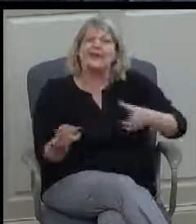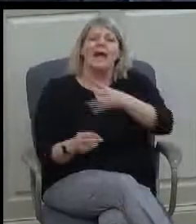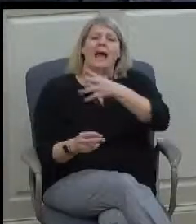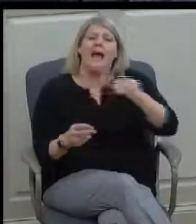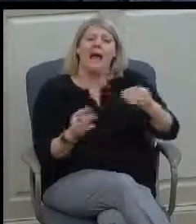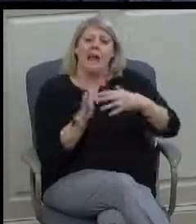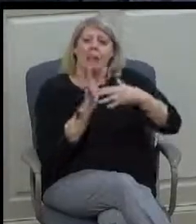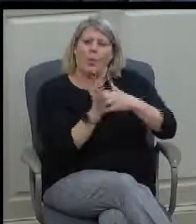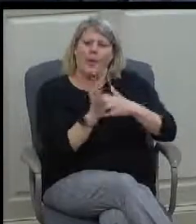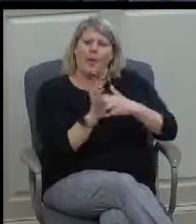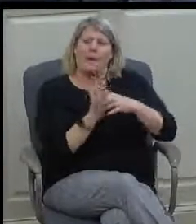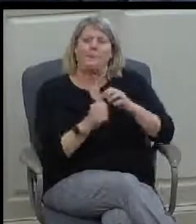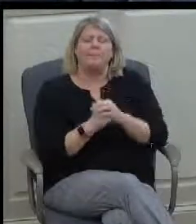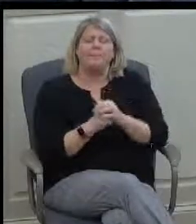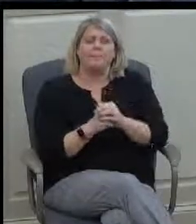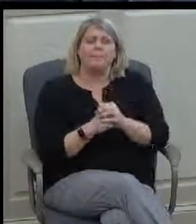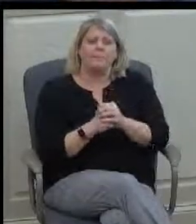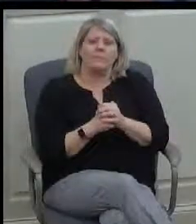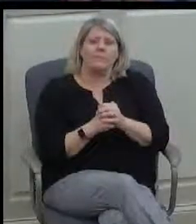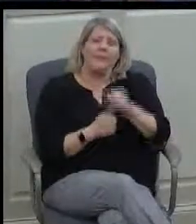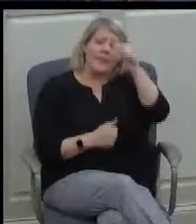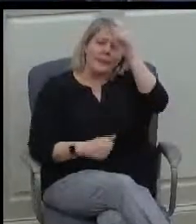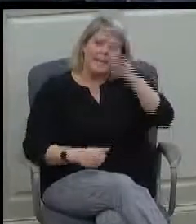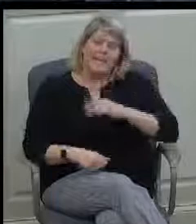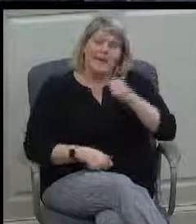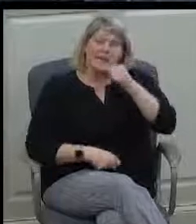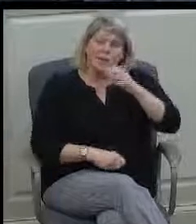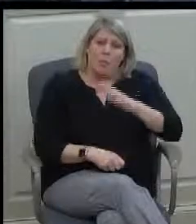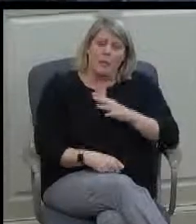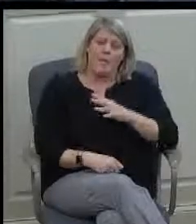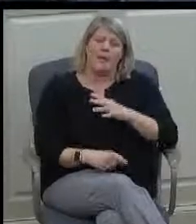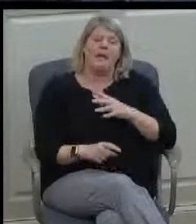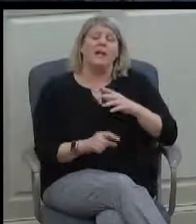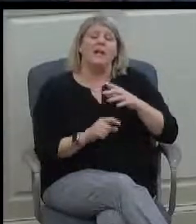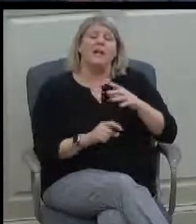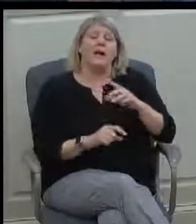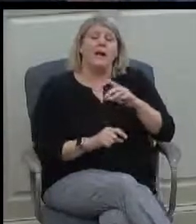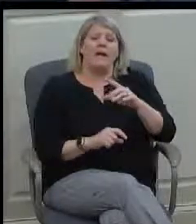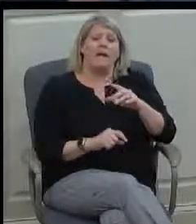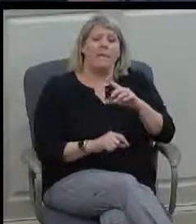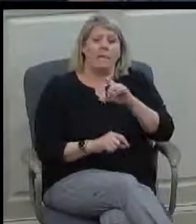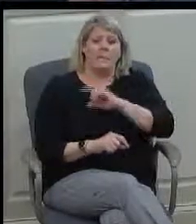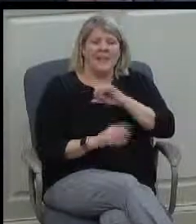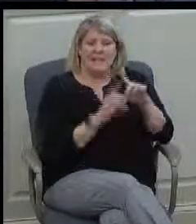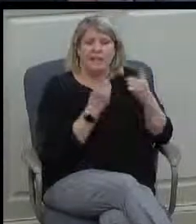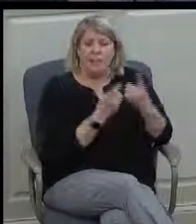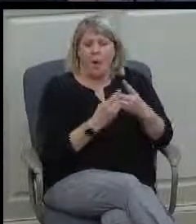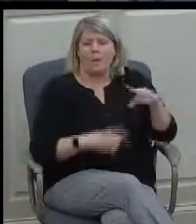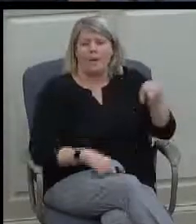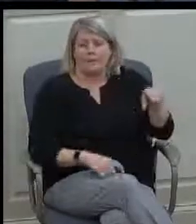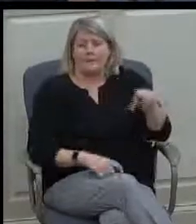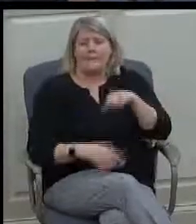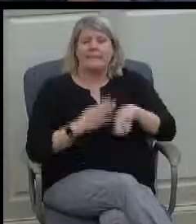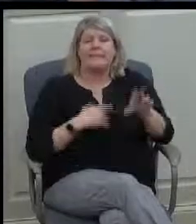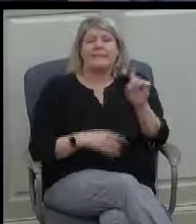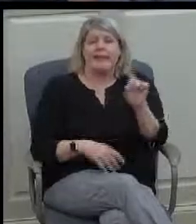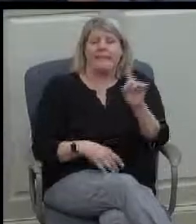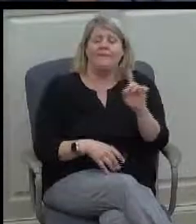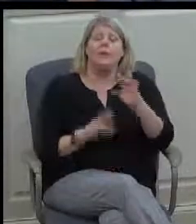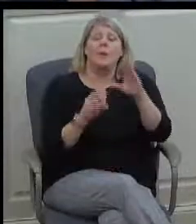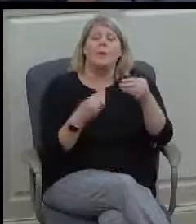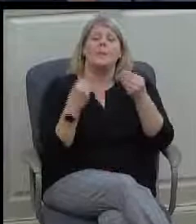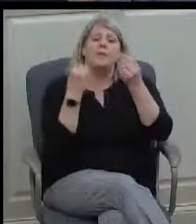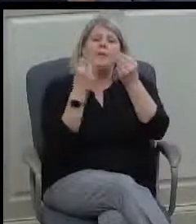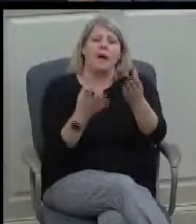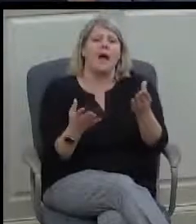oppression. And whereas the men and women of the law enforcement agency of the City of Danville unceasingly provide a vital public